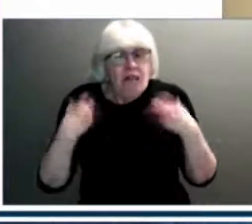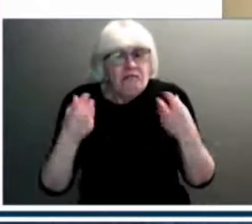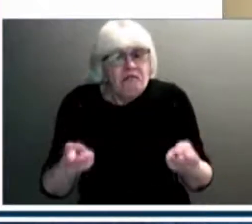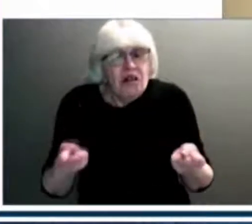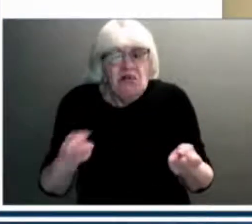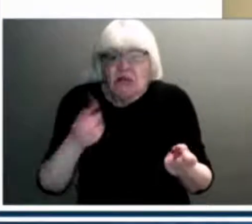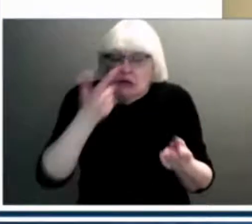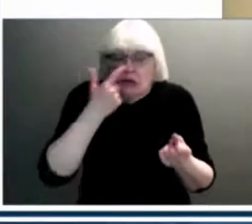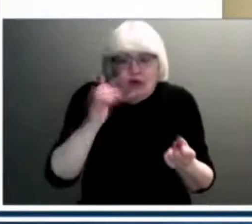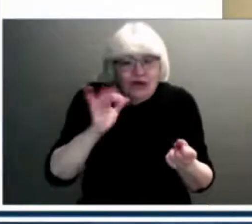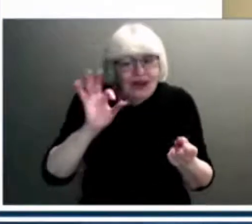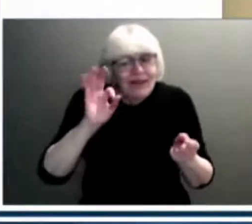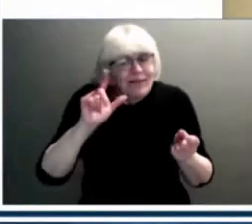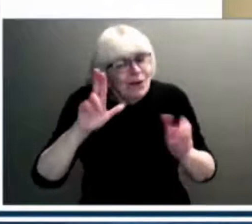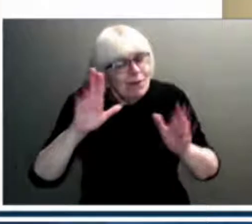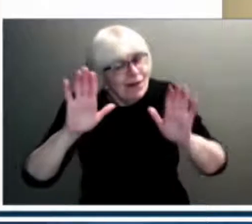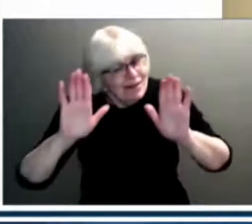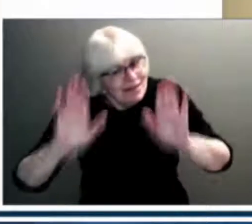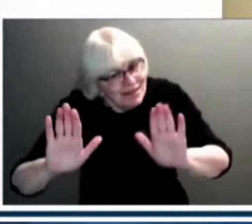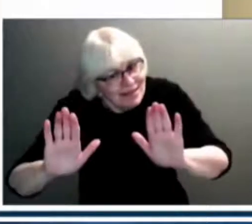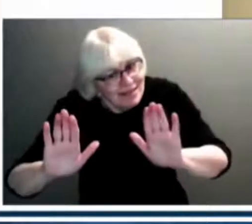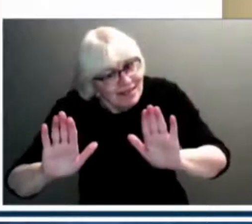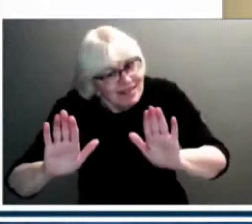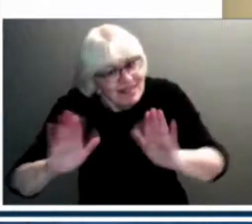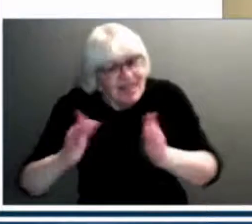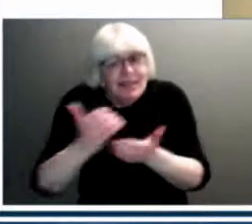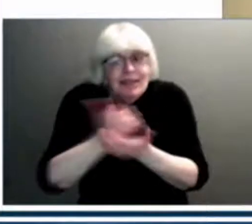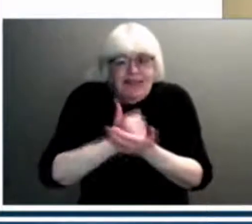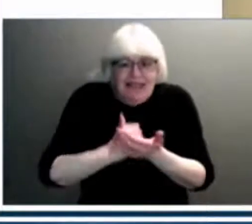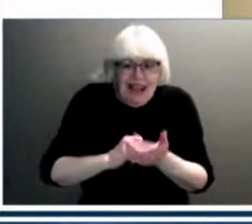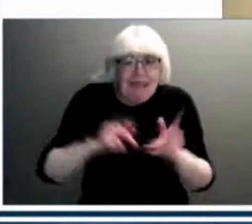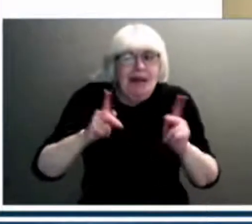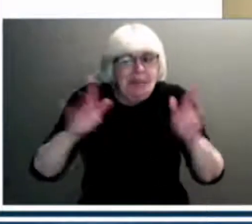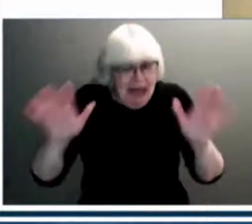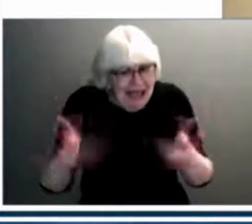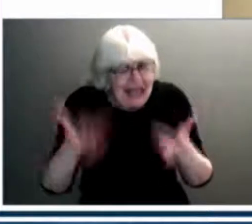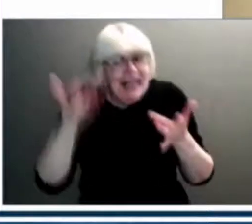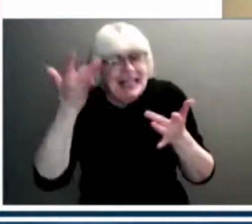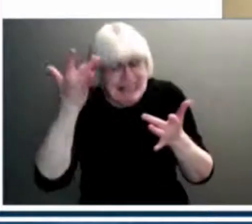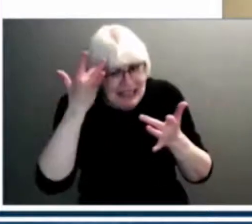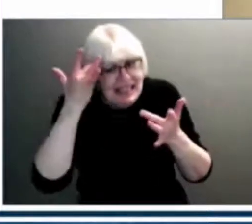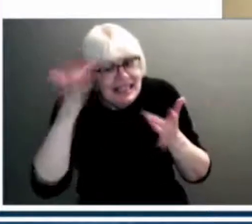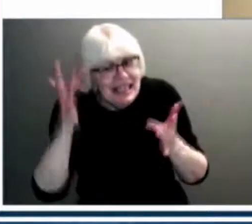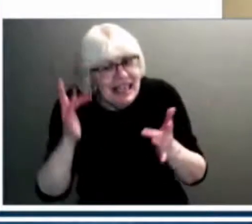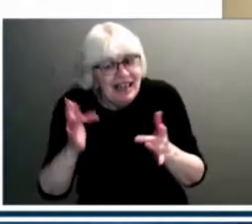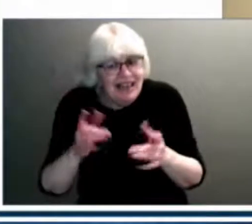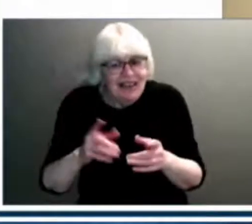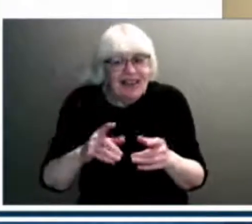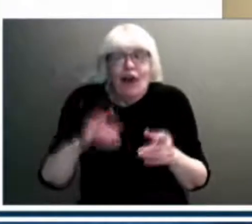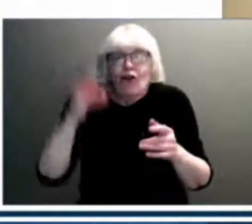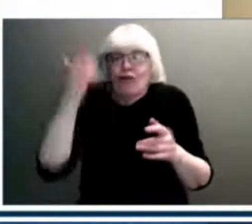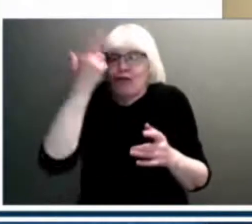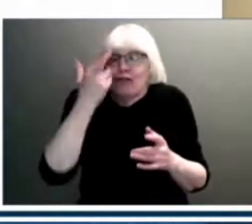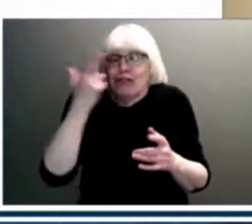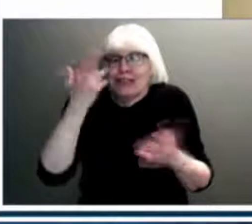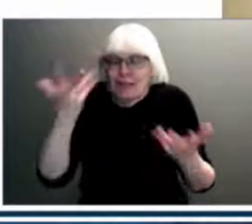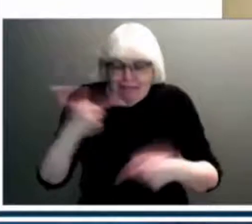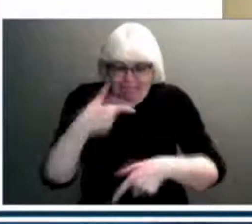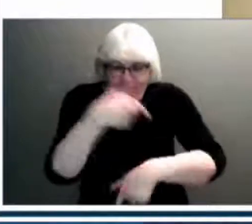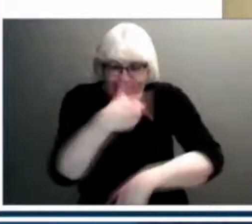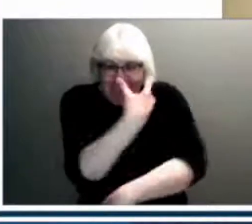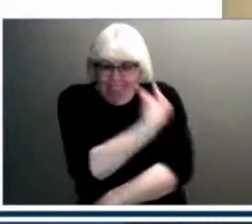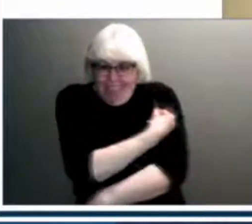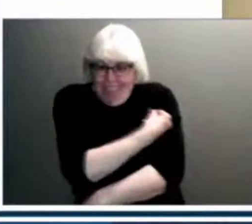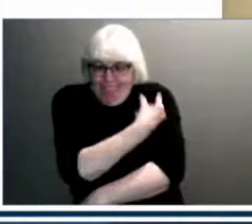thankful this is true. And to me, a lot of this is attributed to the vaccines doing their job. With over 90% of Nova